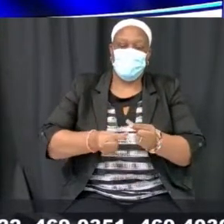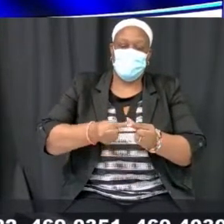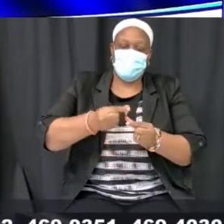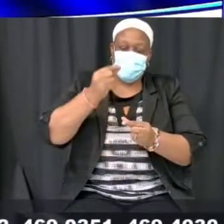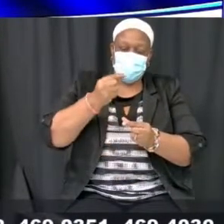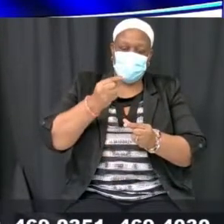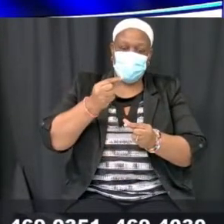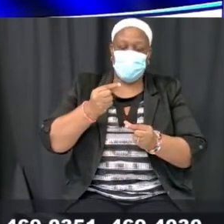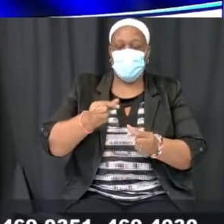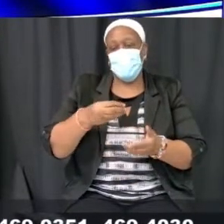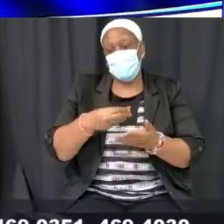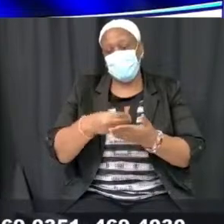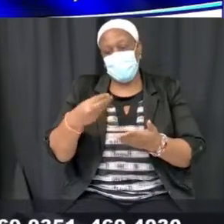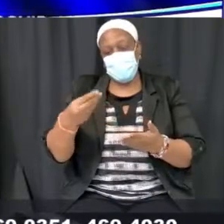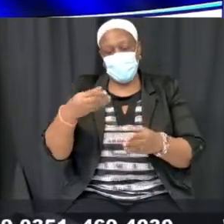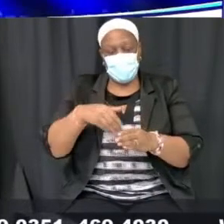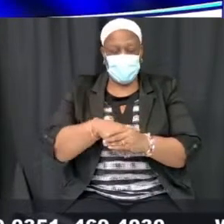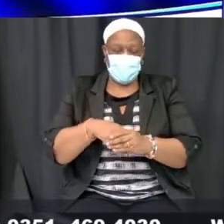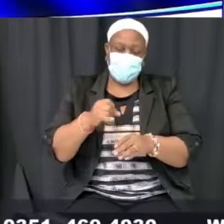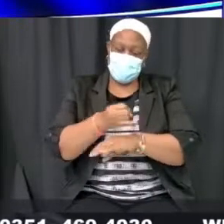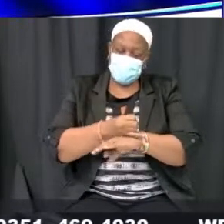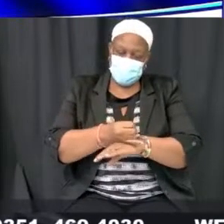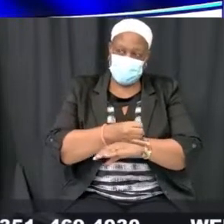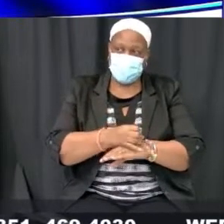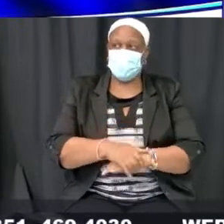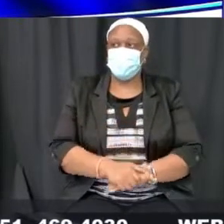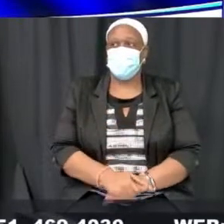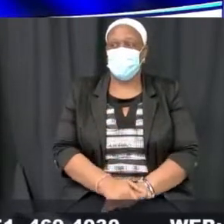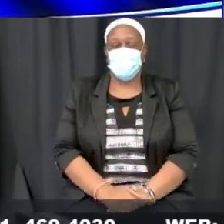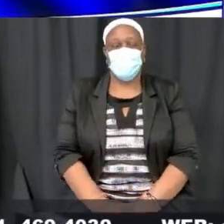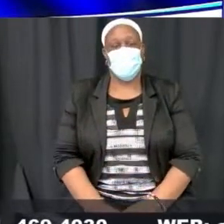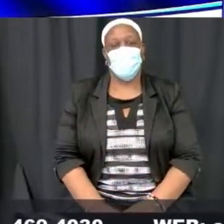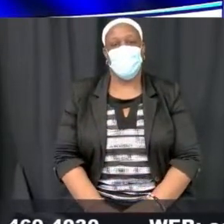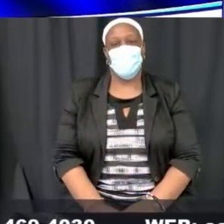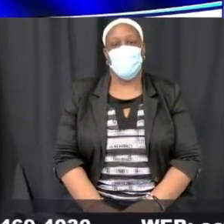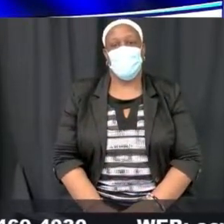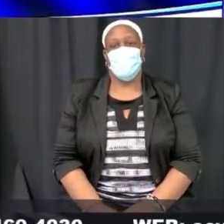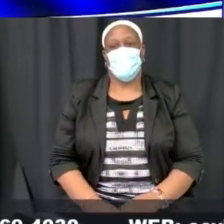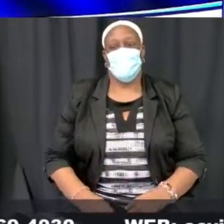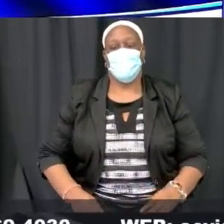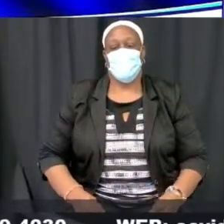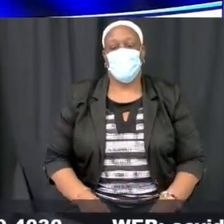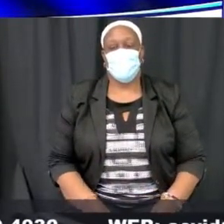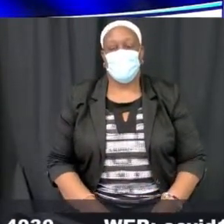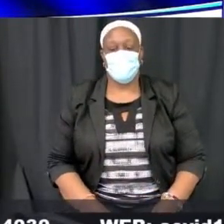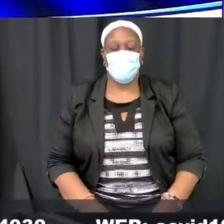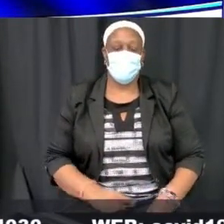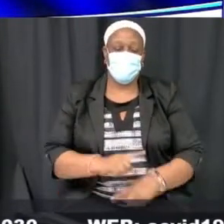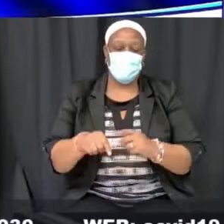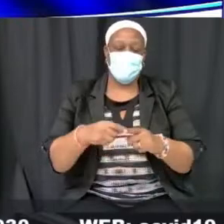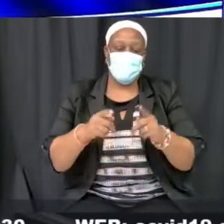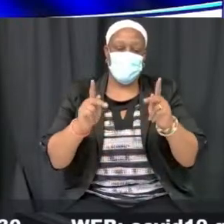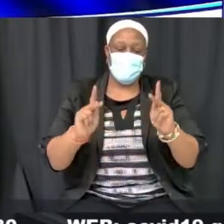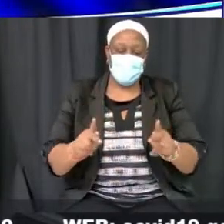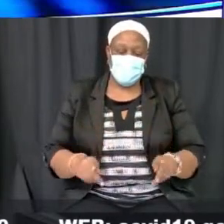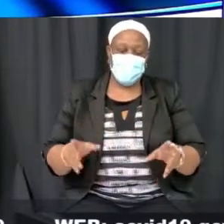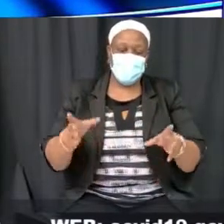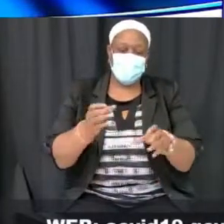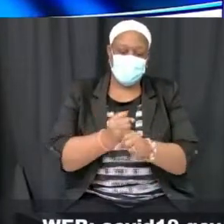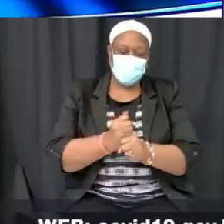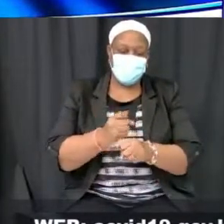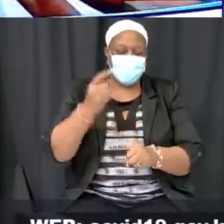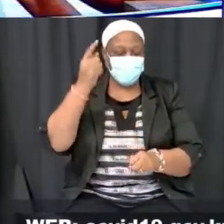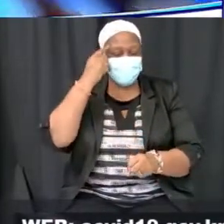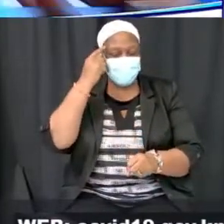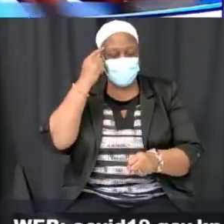This is normally uttered when such persons are seeking to attach a level of importance to small